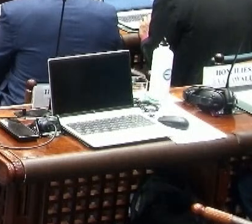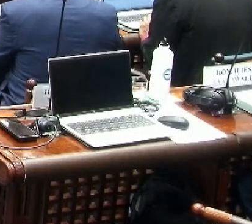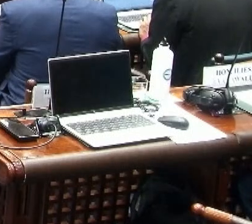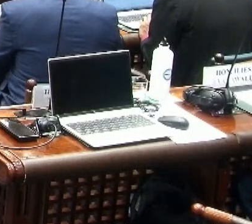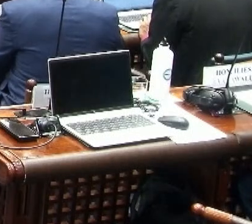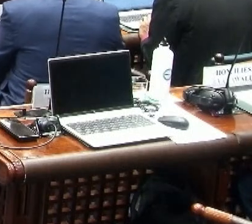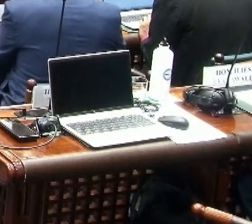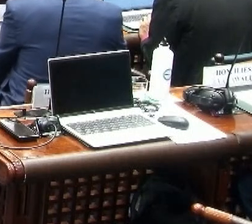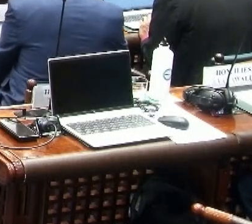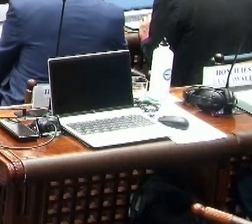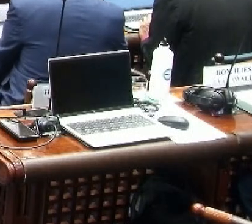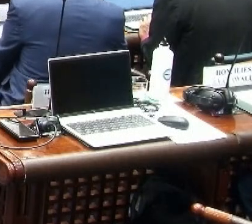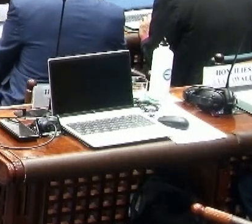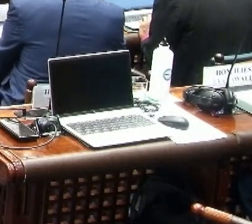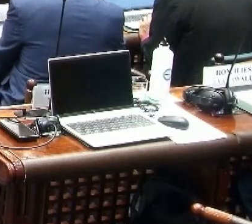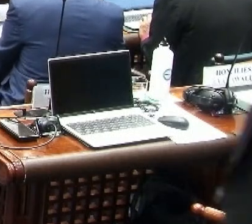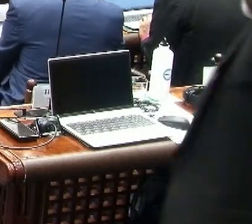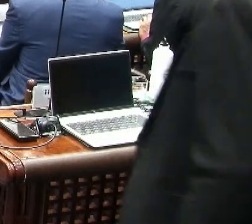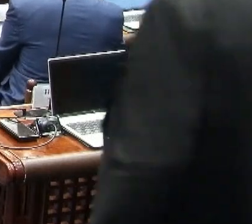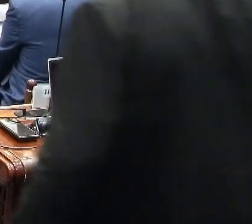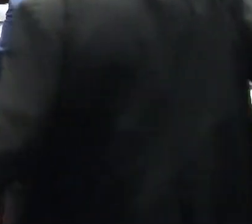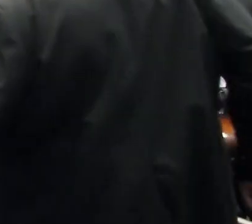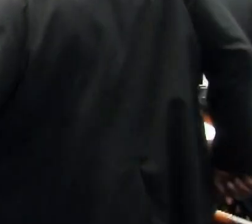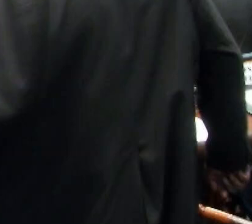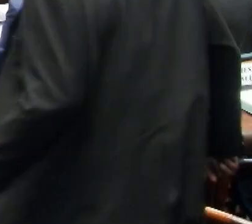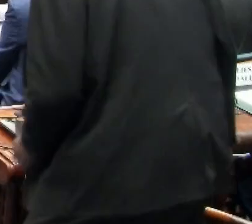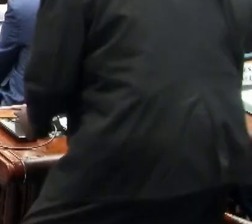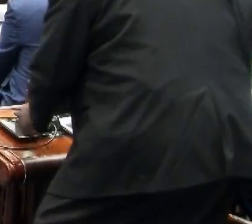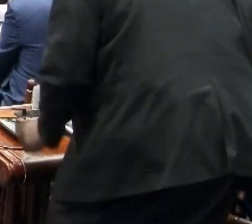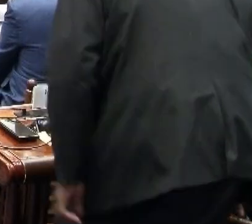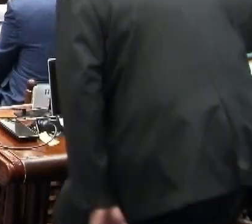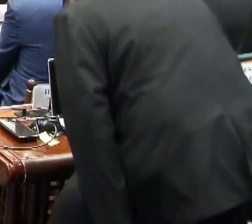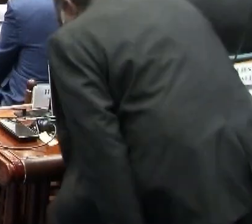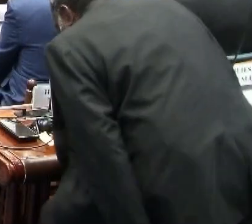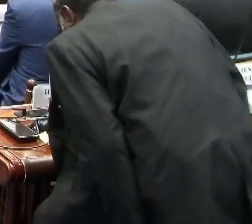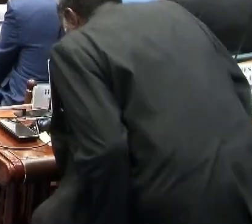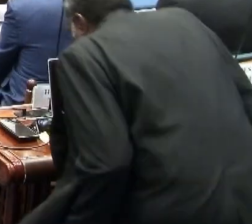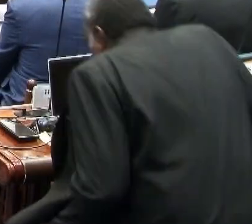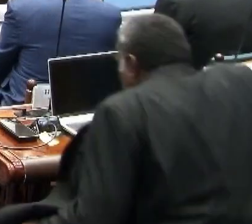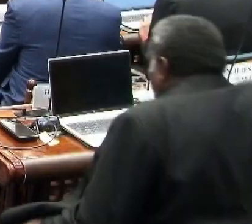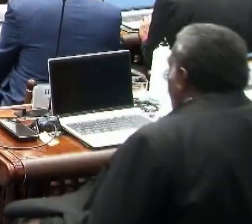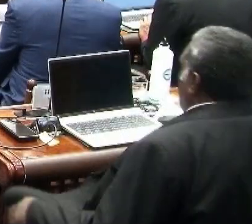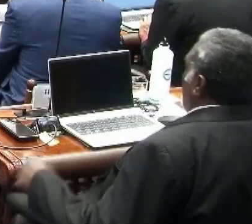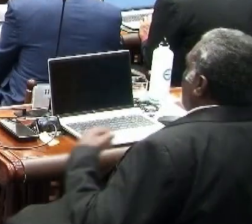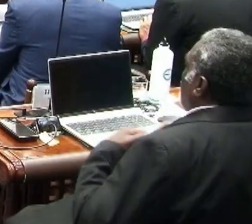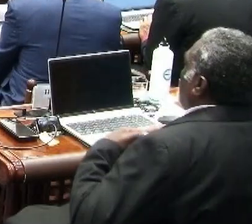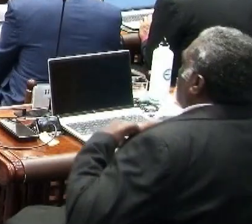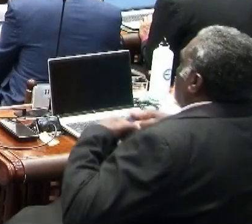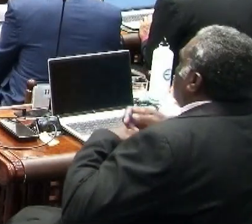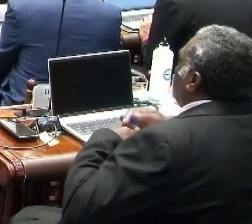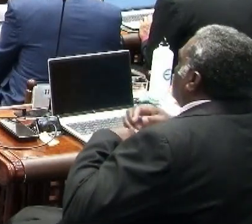Ministers, Honorable Cabinet Ministers and Assistant Ministers, Honorable Leader of the Opposition,